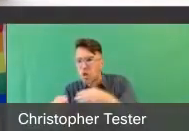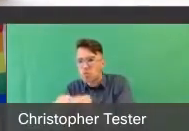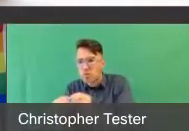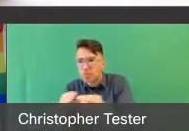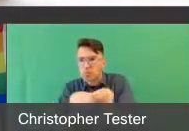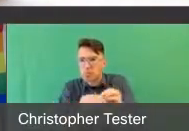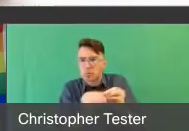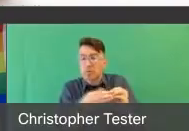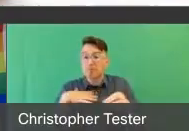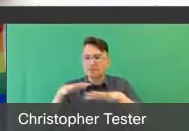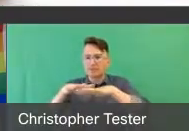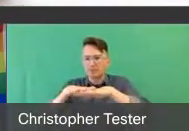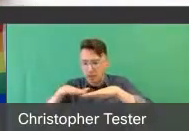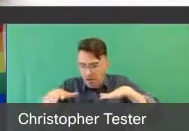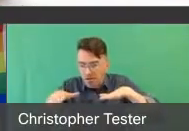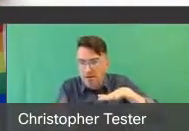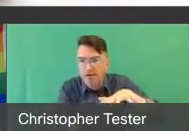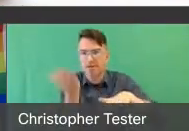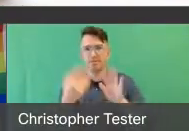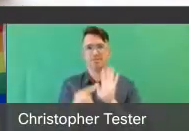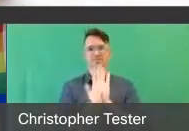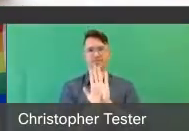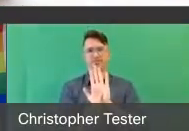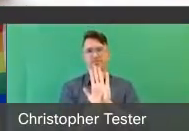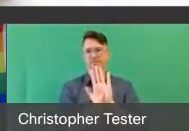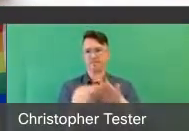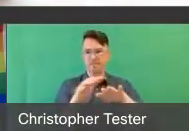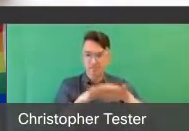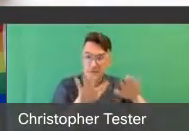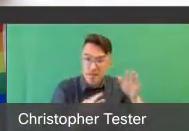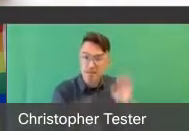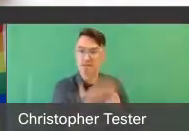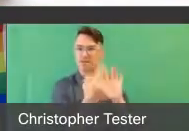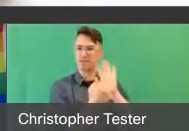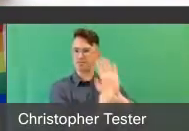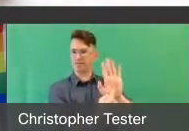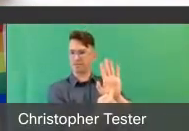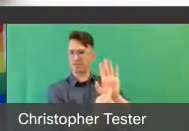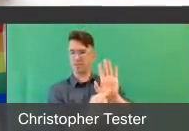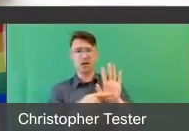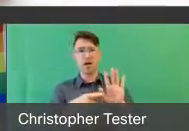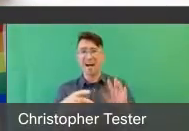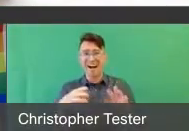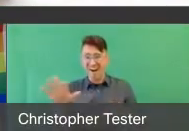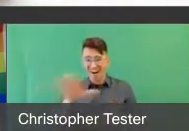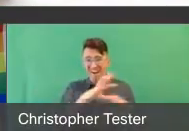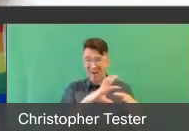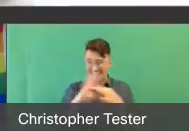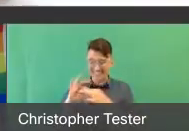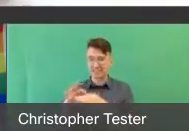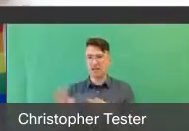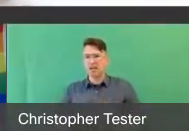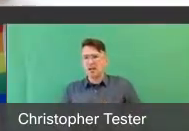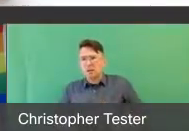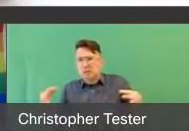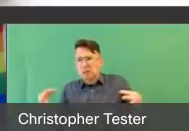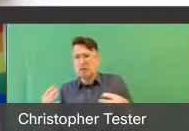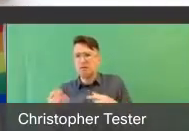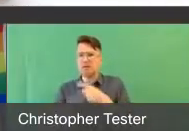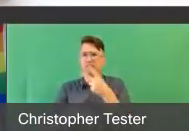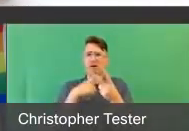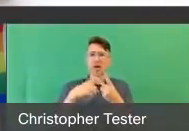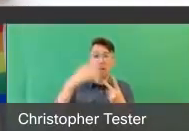and poverty. And with my own foundation, we reacted immediately and launched a call for